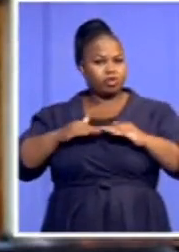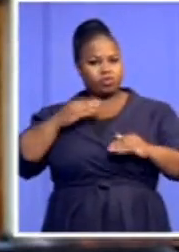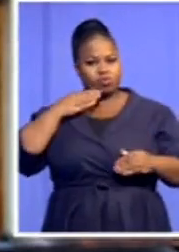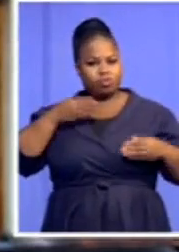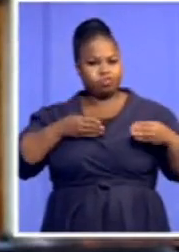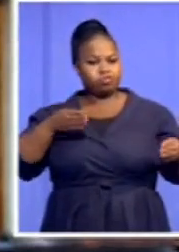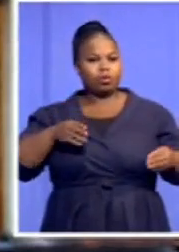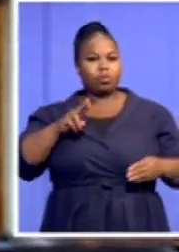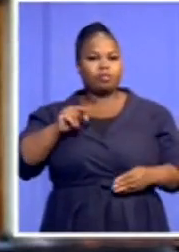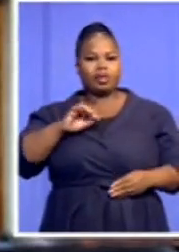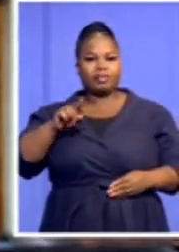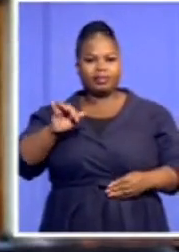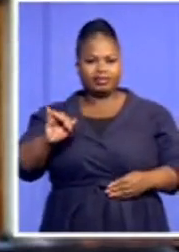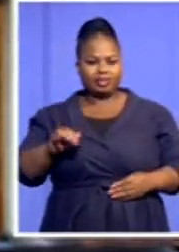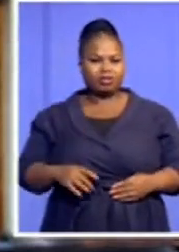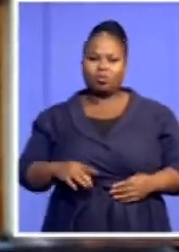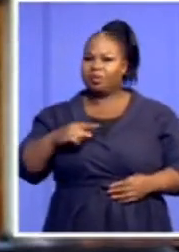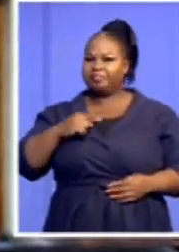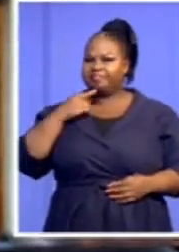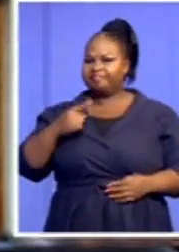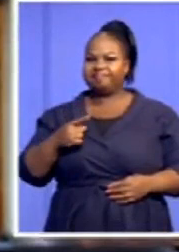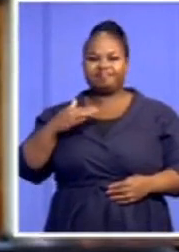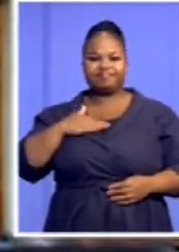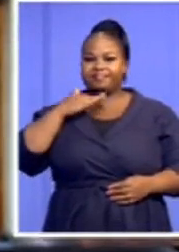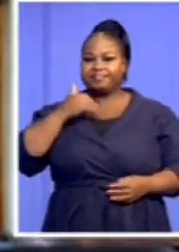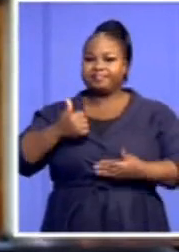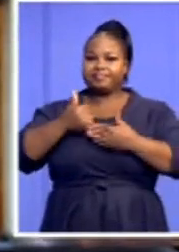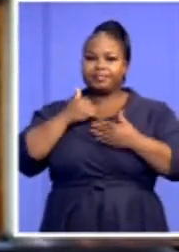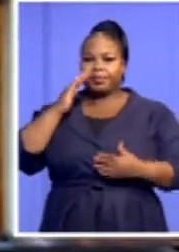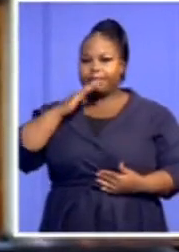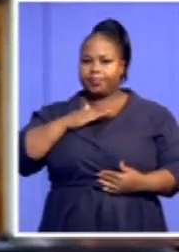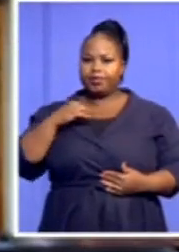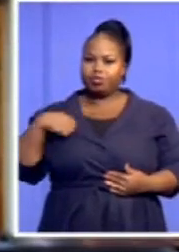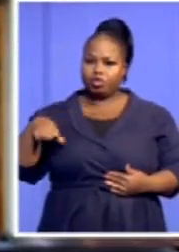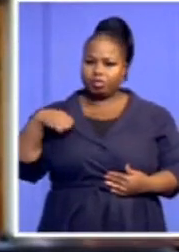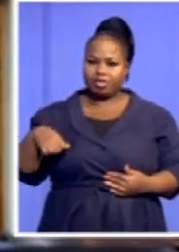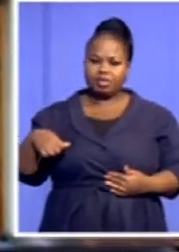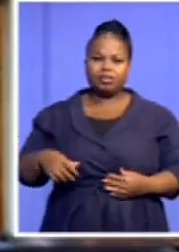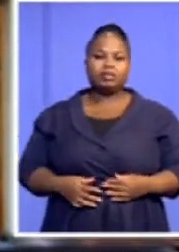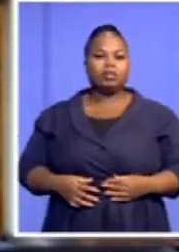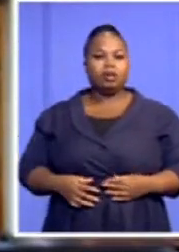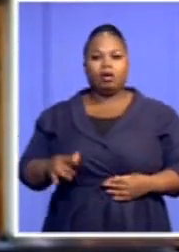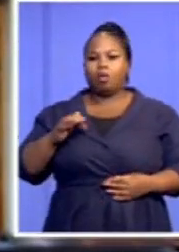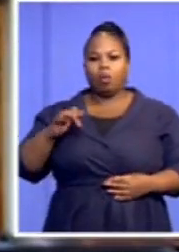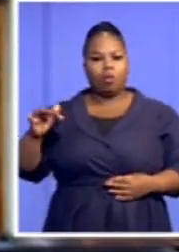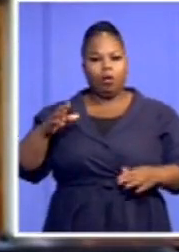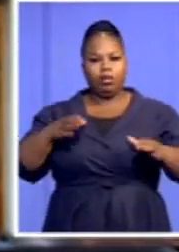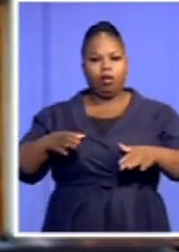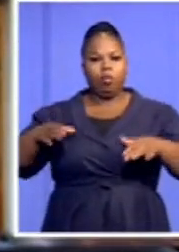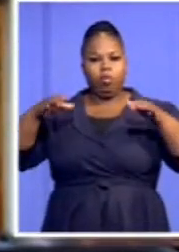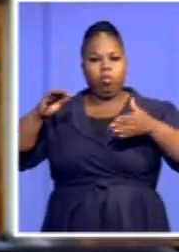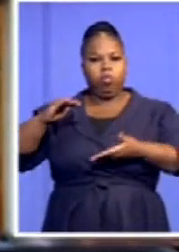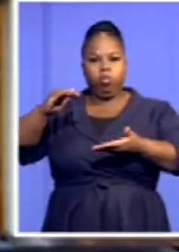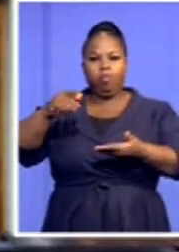there not being sufficient assistance from the municipality. No water tankers out in the streets as were